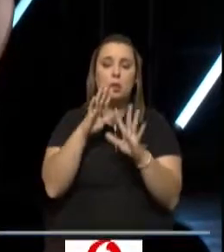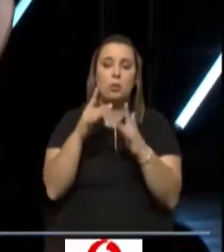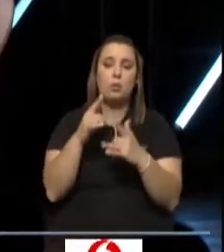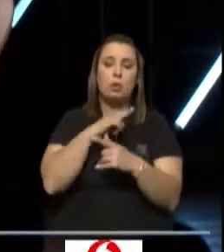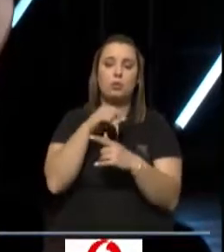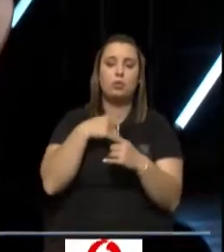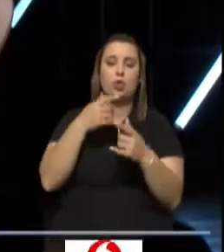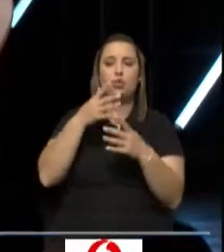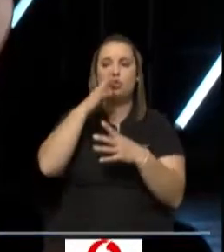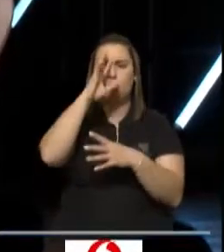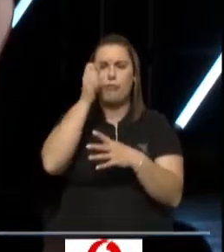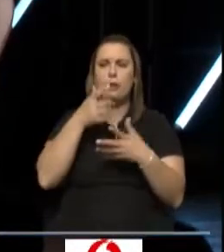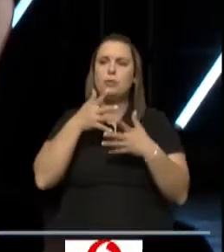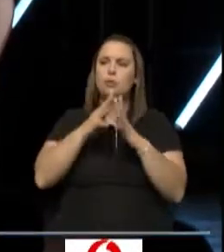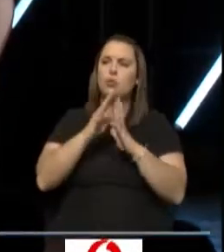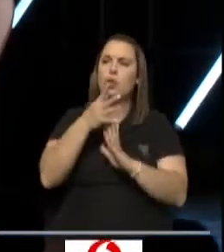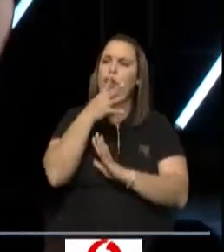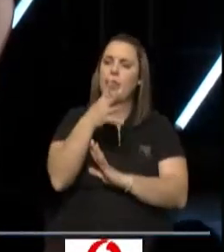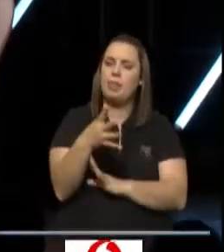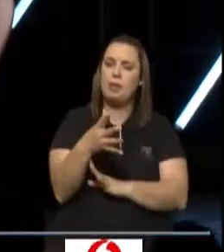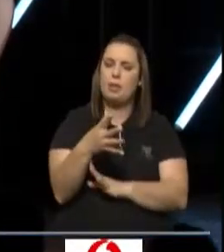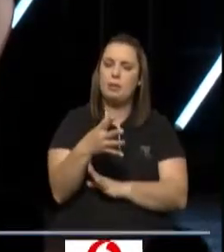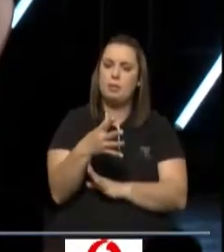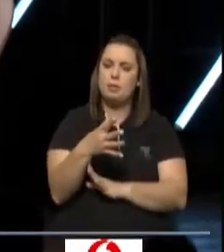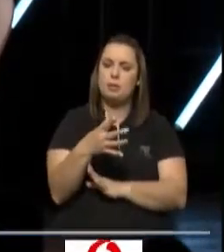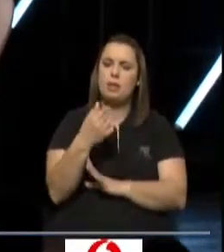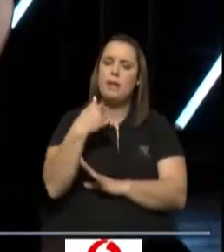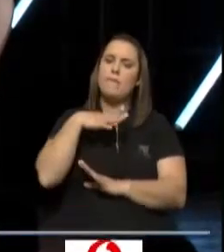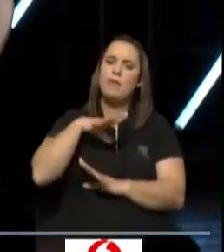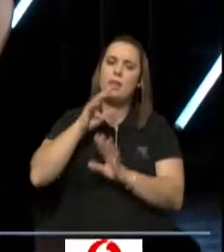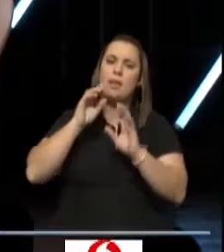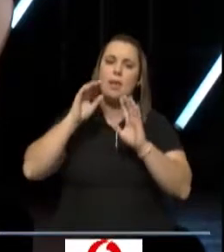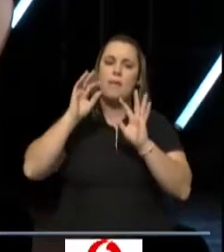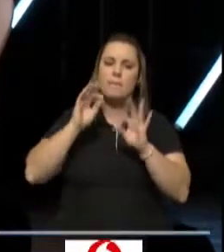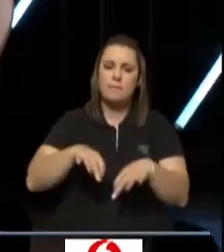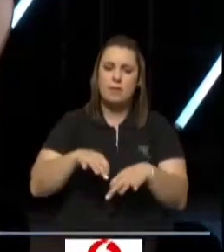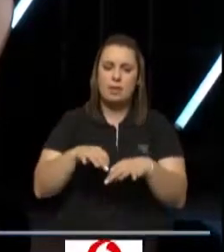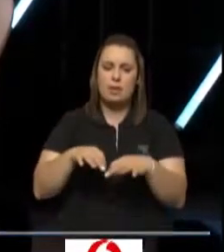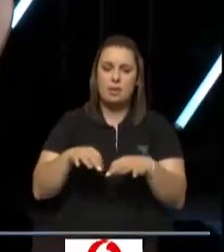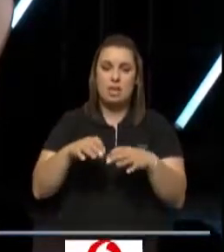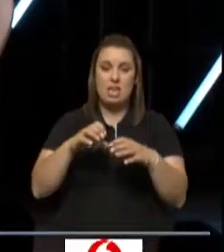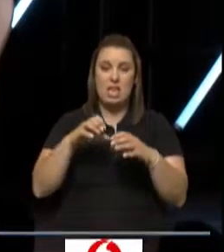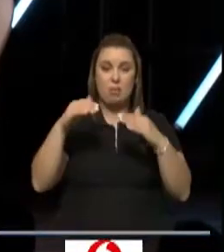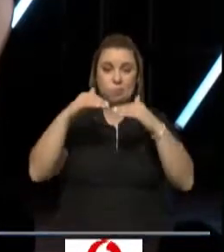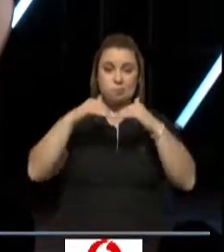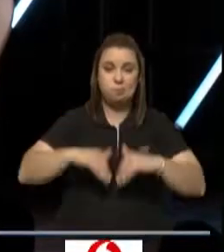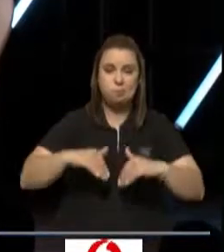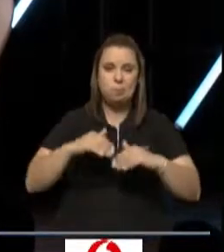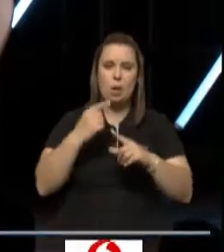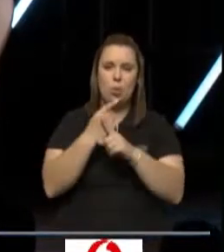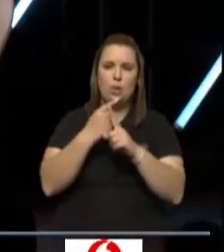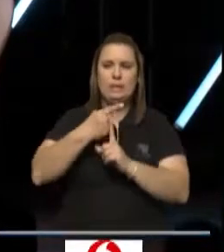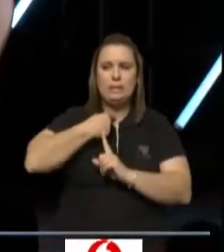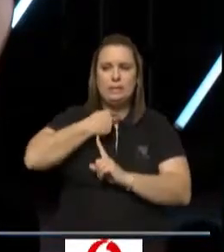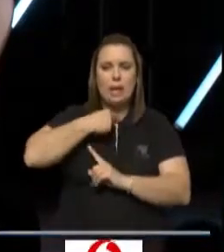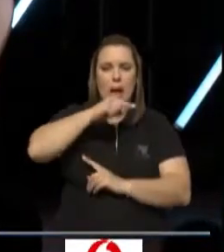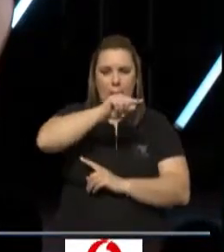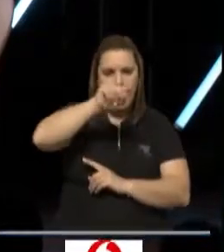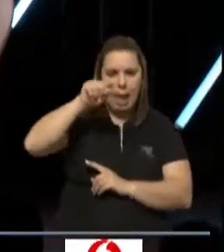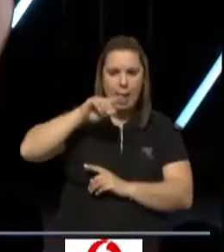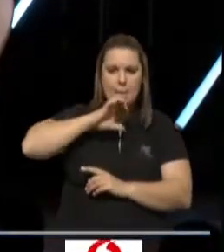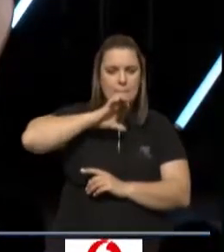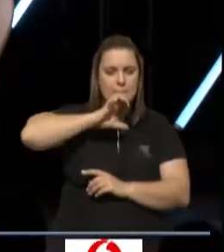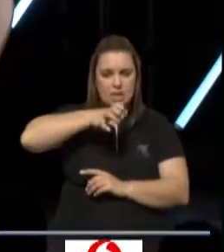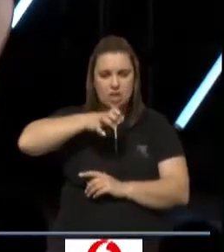take out their driving license. And so the structures say that they want to put an end to these different